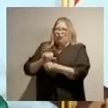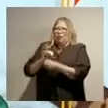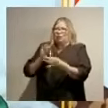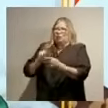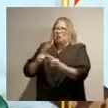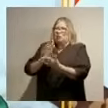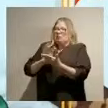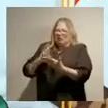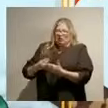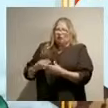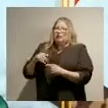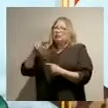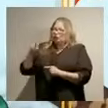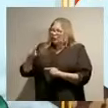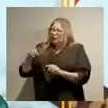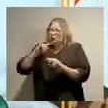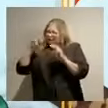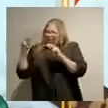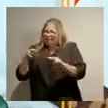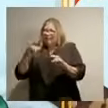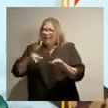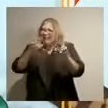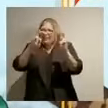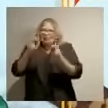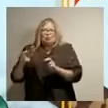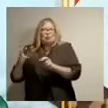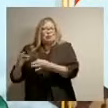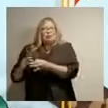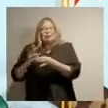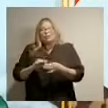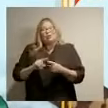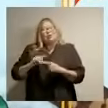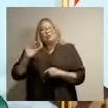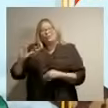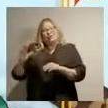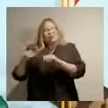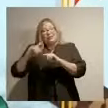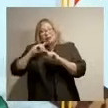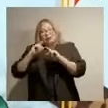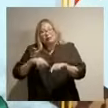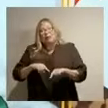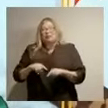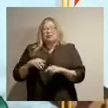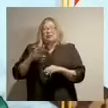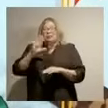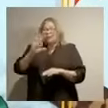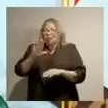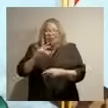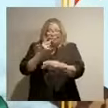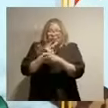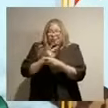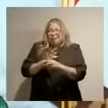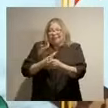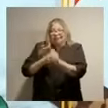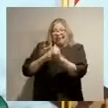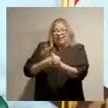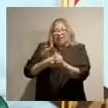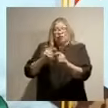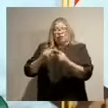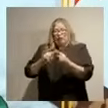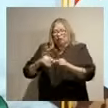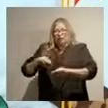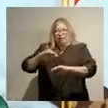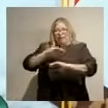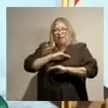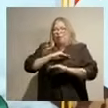her out and this issue out in relationship to her responsibility and stewardship and leadership to fulfill the core tenets of